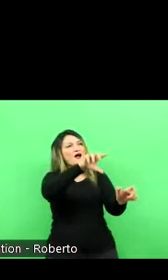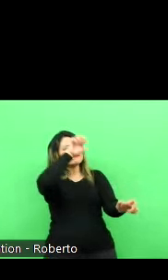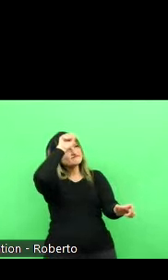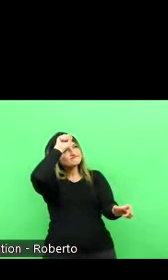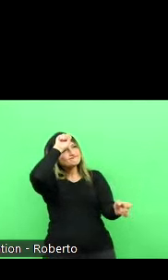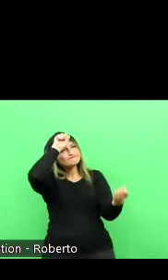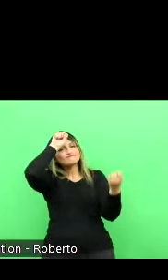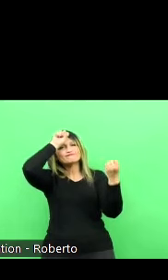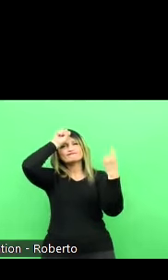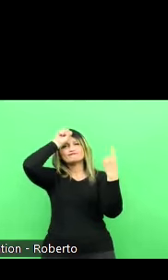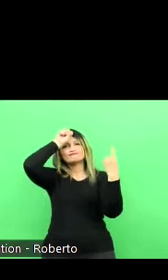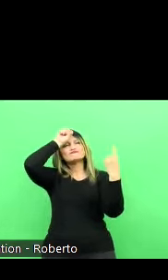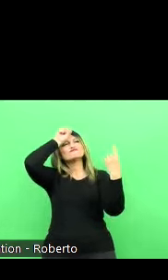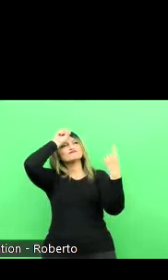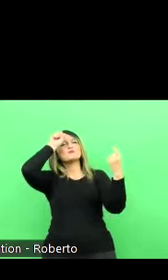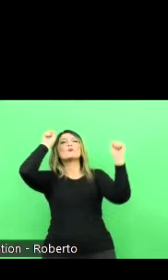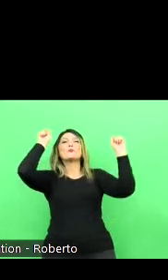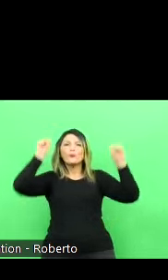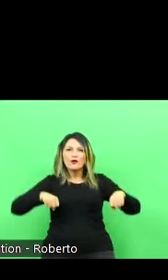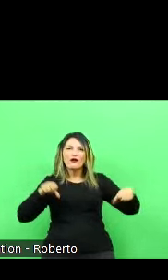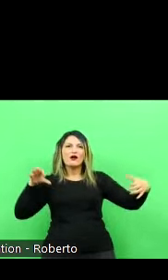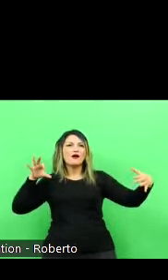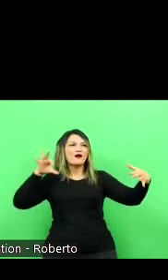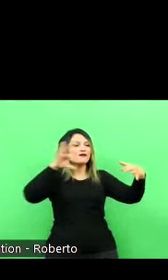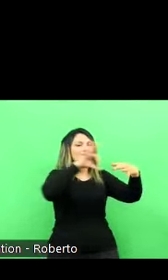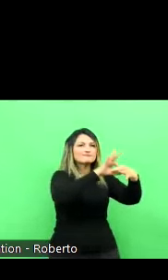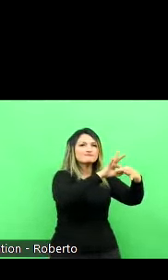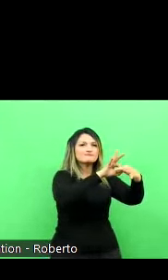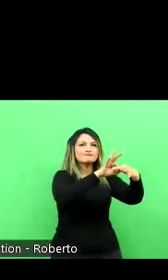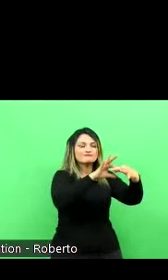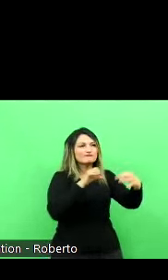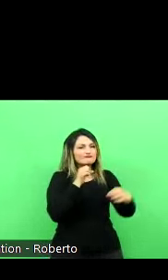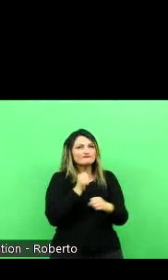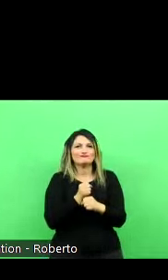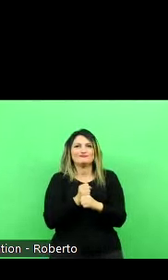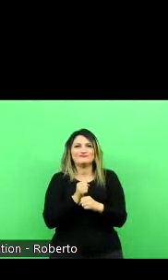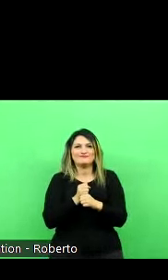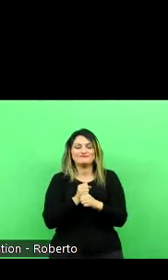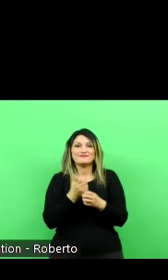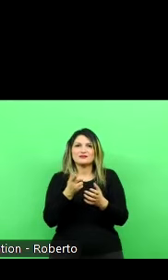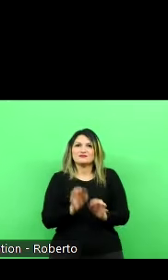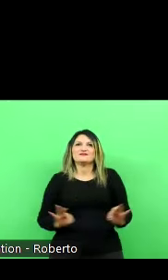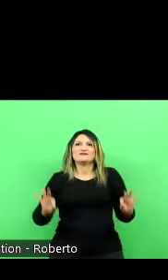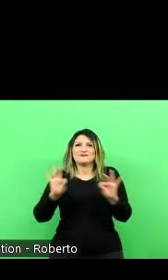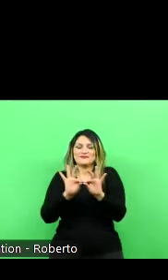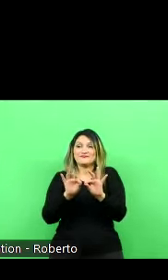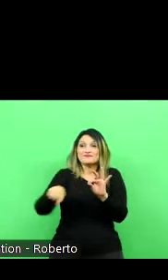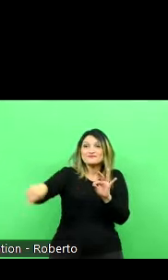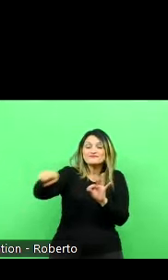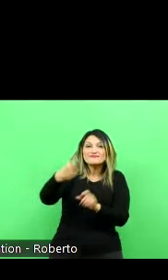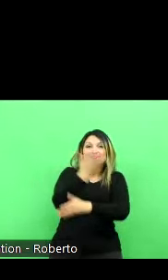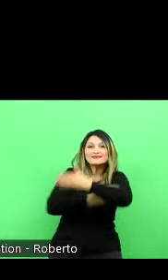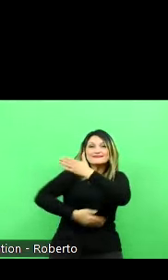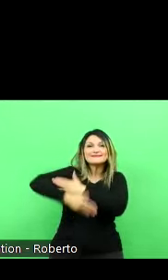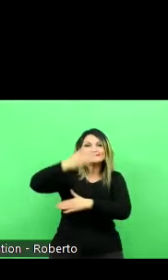population into the process, so that we can work together in collaboration, so that we can understand the territory and so that we